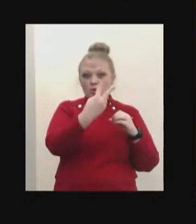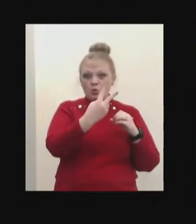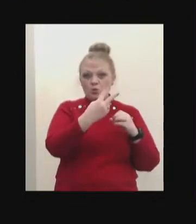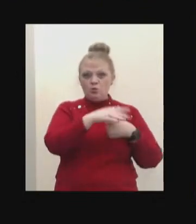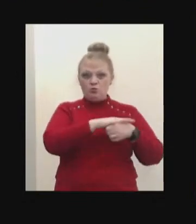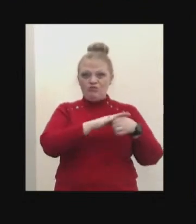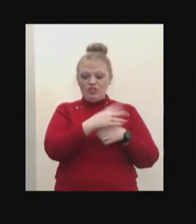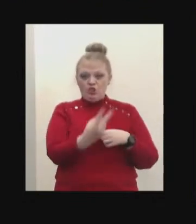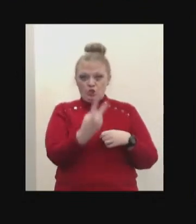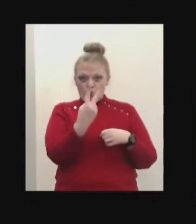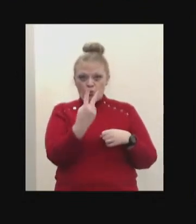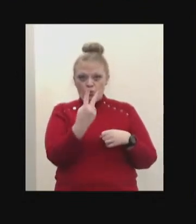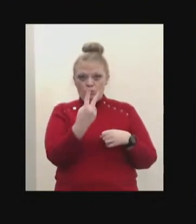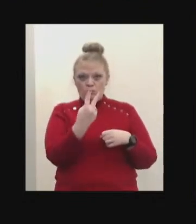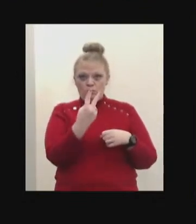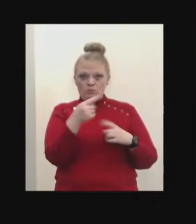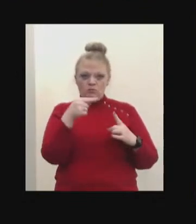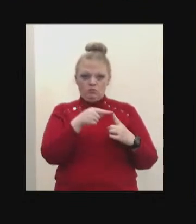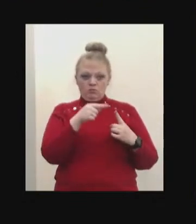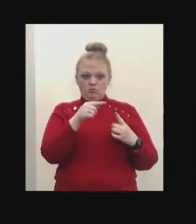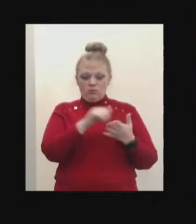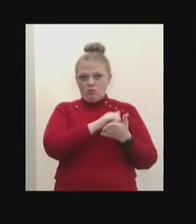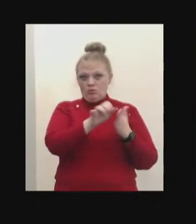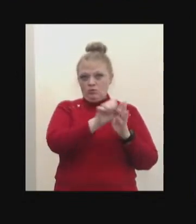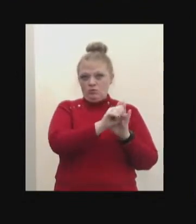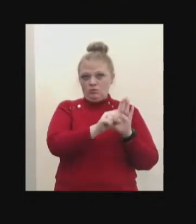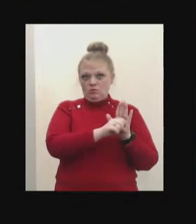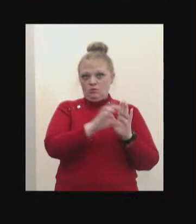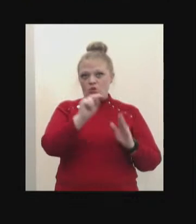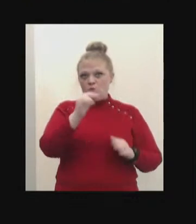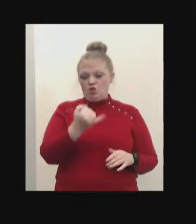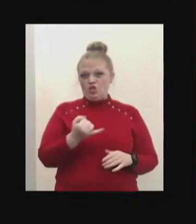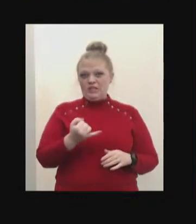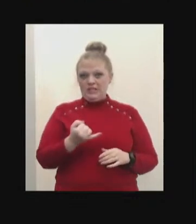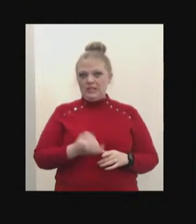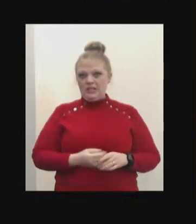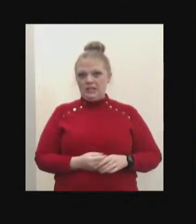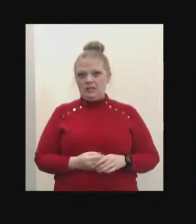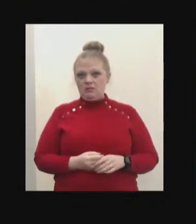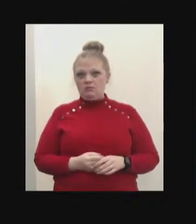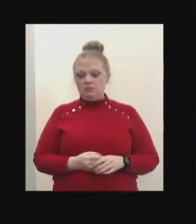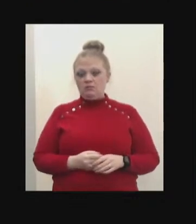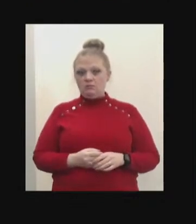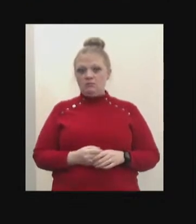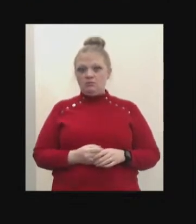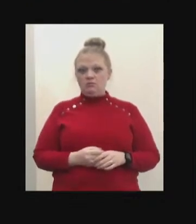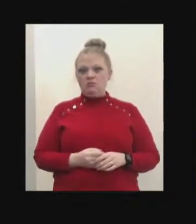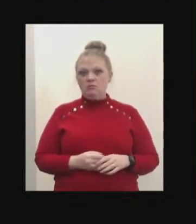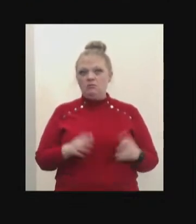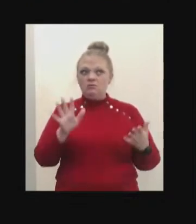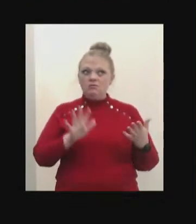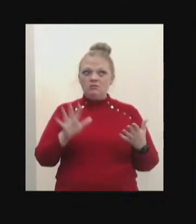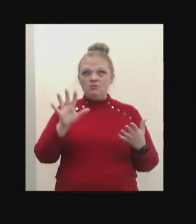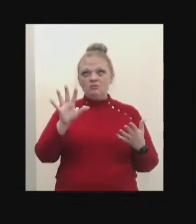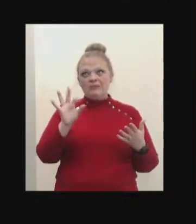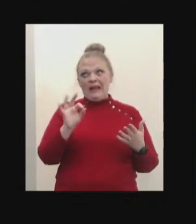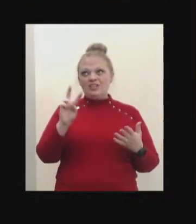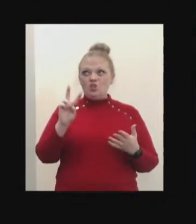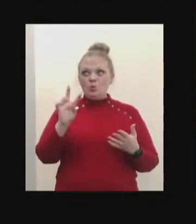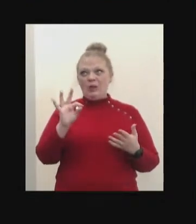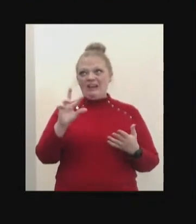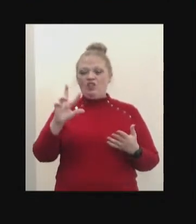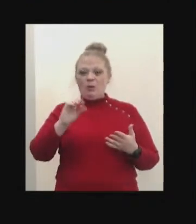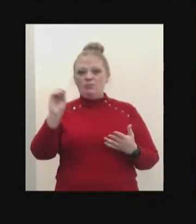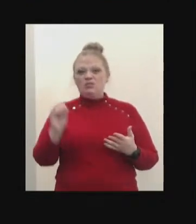which is primarily New York State and New Jersey. And we have about 92, 93% of all the